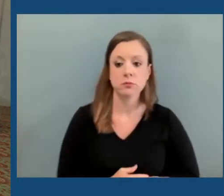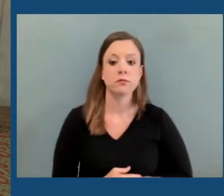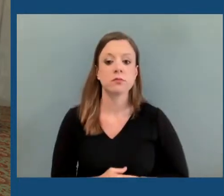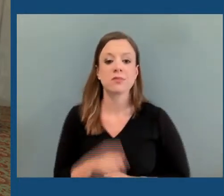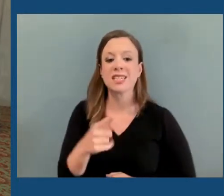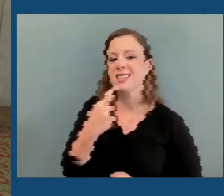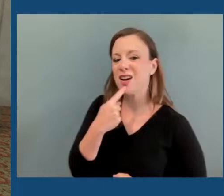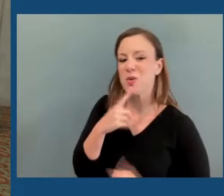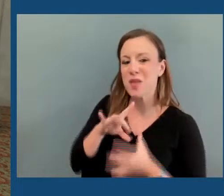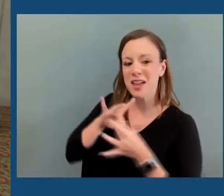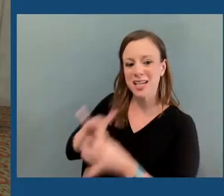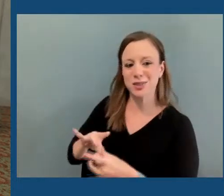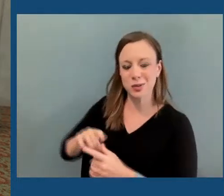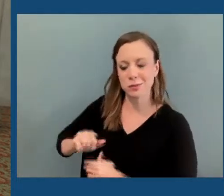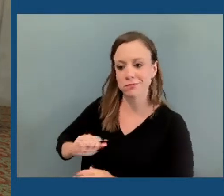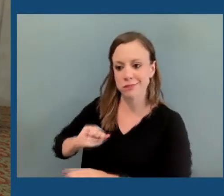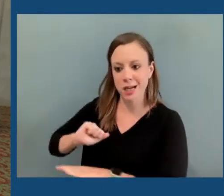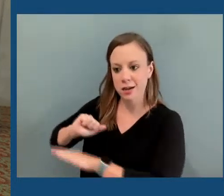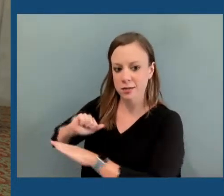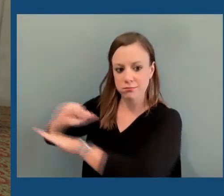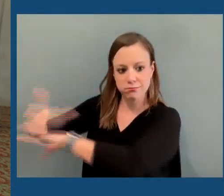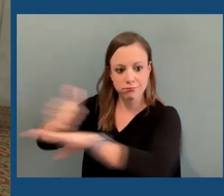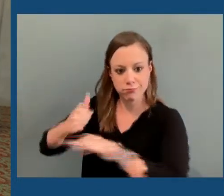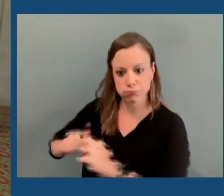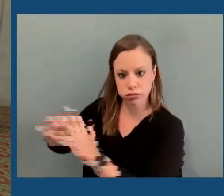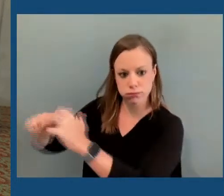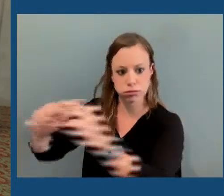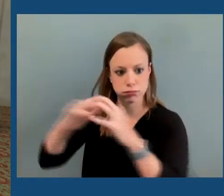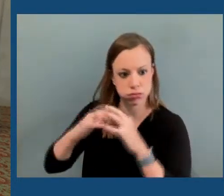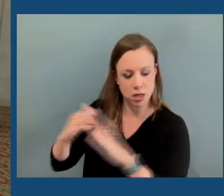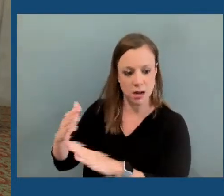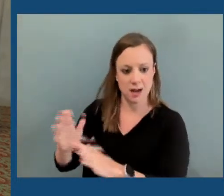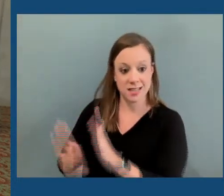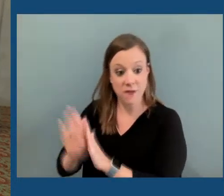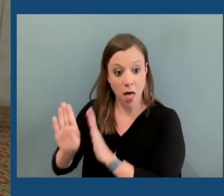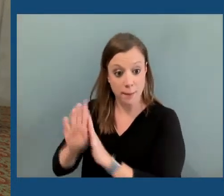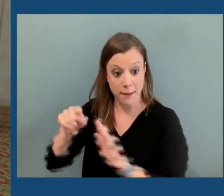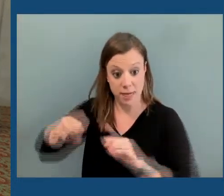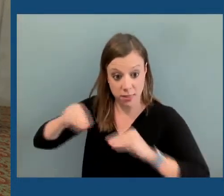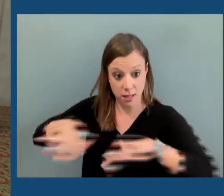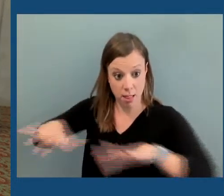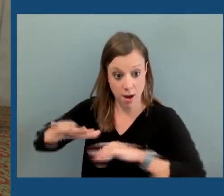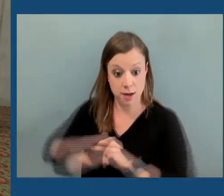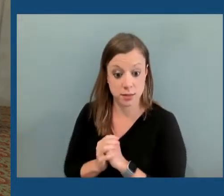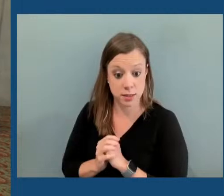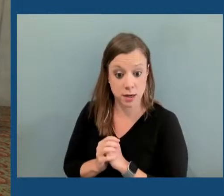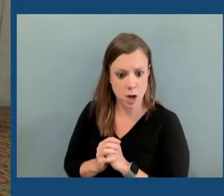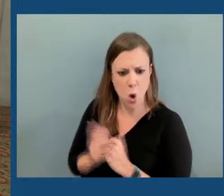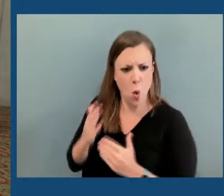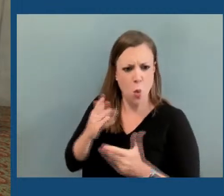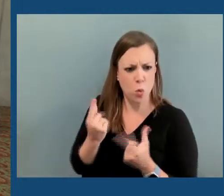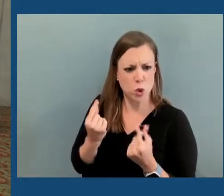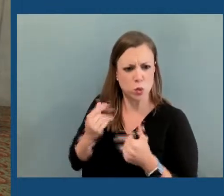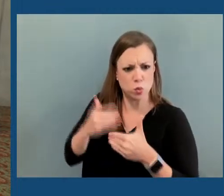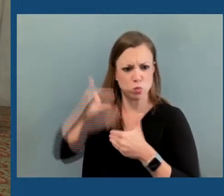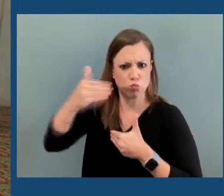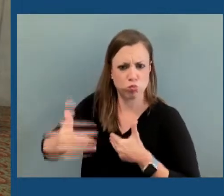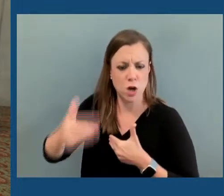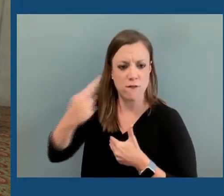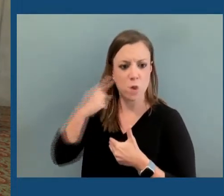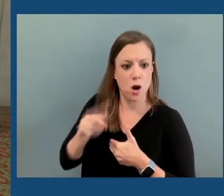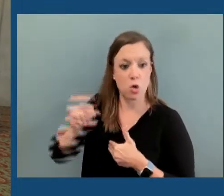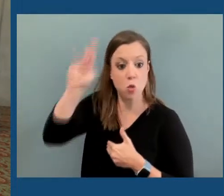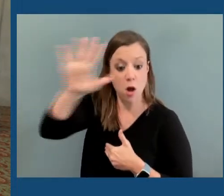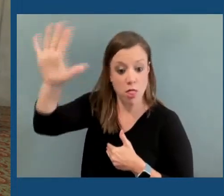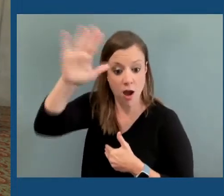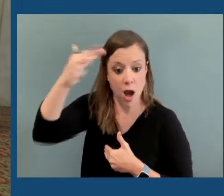redevelopment, I'm just curious if you can say, what the next steps are for redeveloping some of the prisons up in the North Country. I know that Watertown Correctional